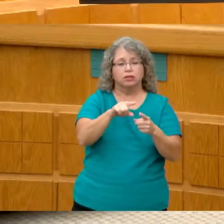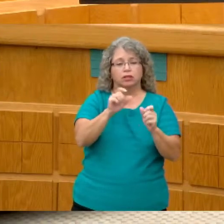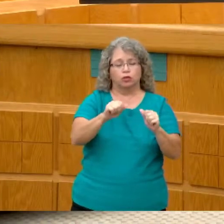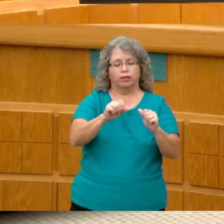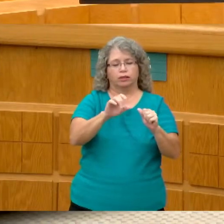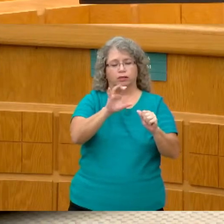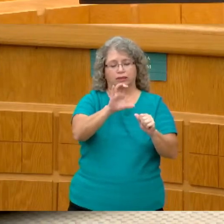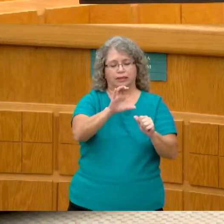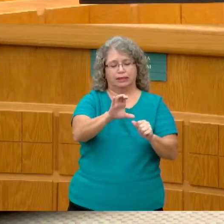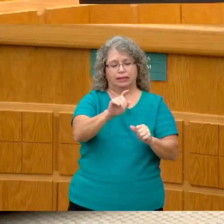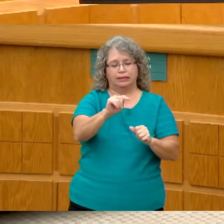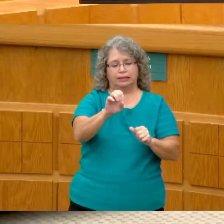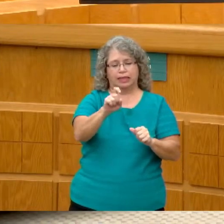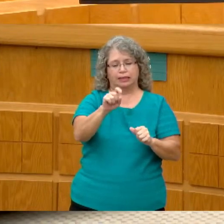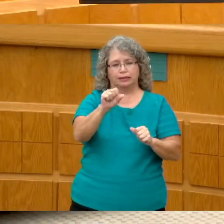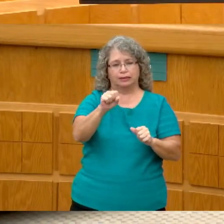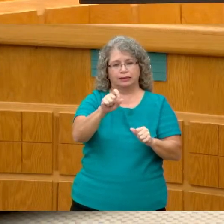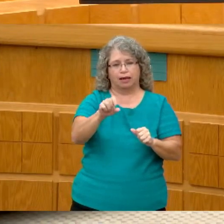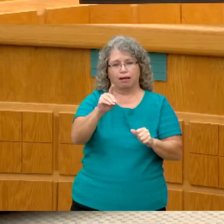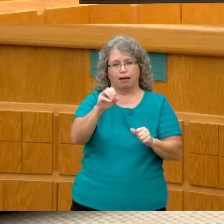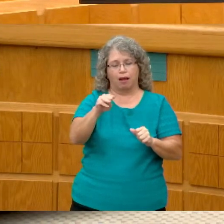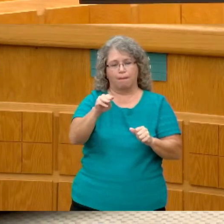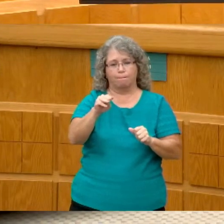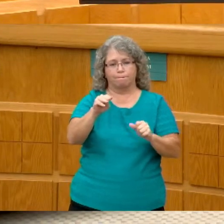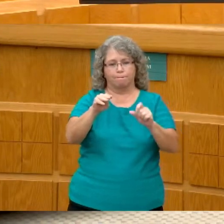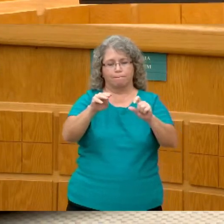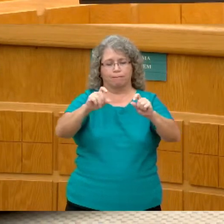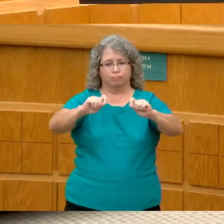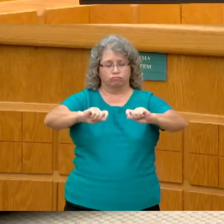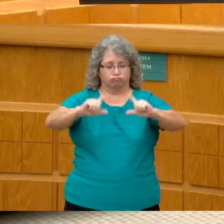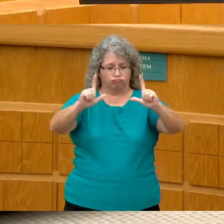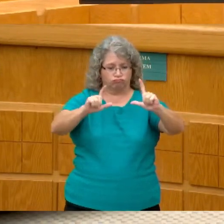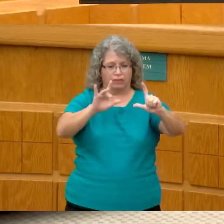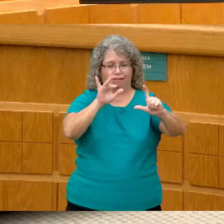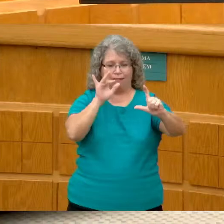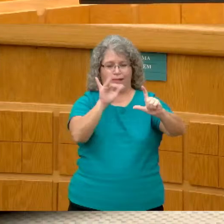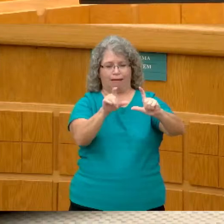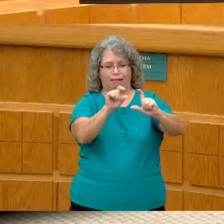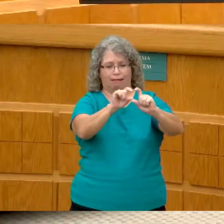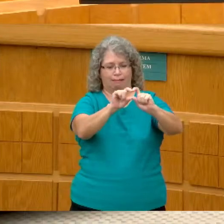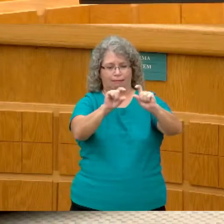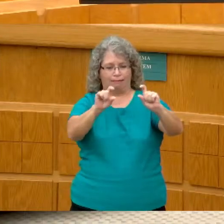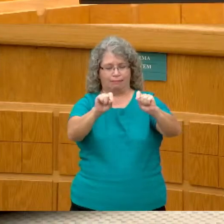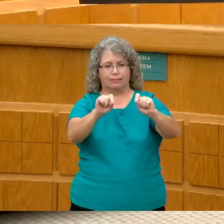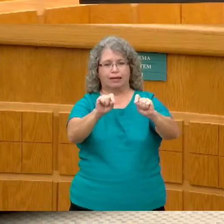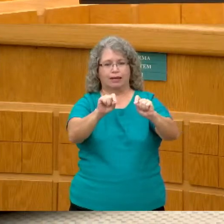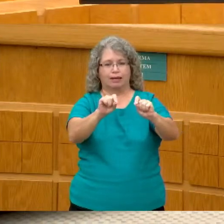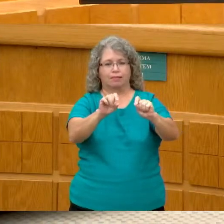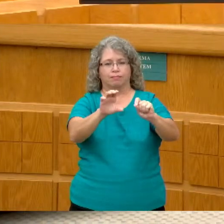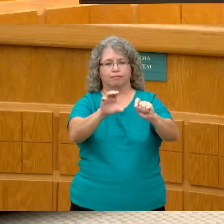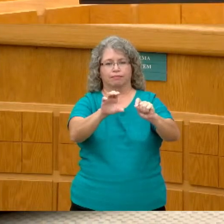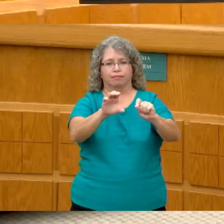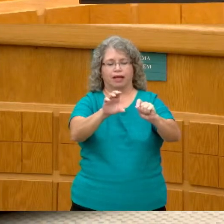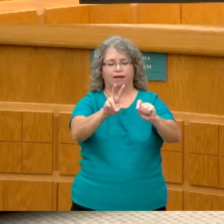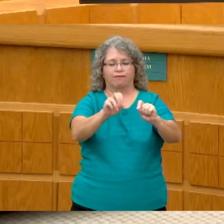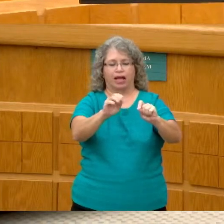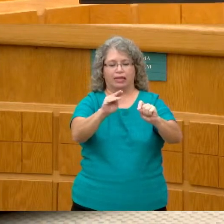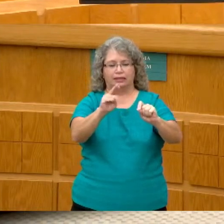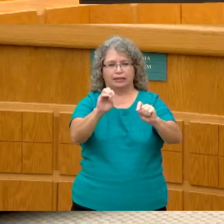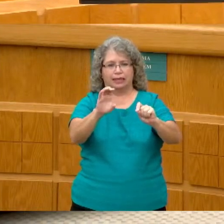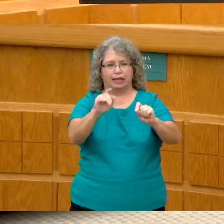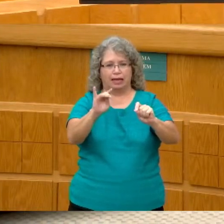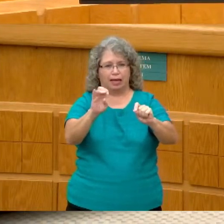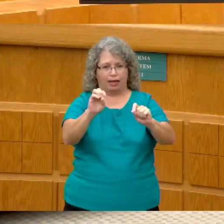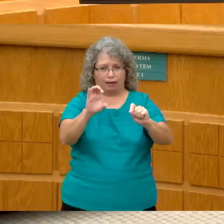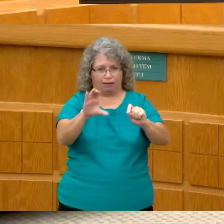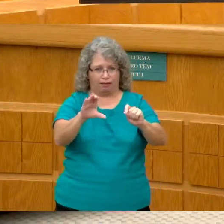Upcoming COVID-19 Vaccination Clinics. Remember, if you're looking to get your second or booster vaccine, please bring